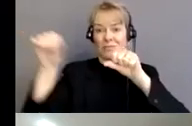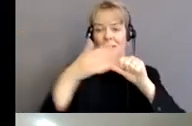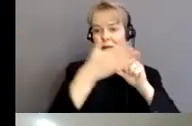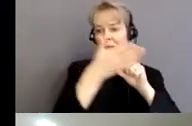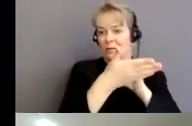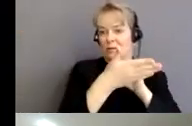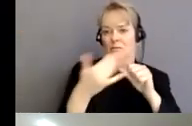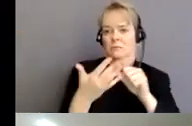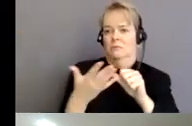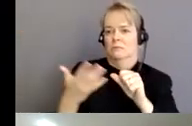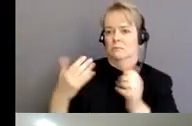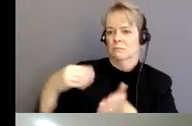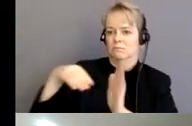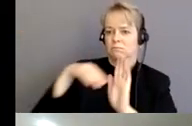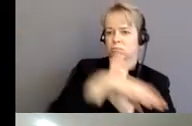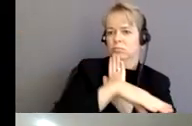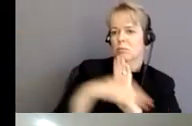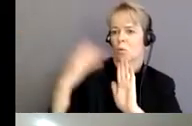experience financial loss.